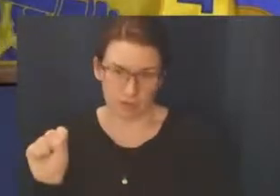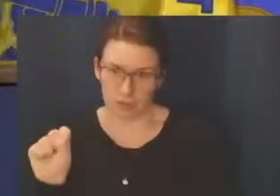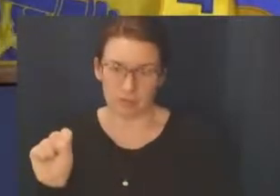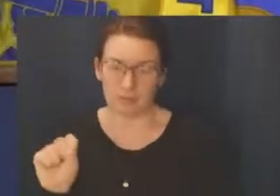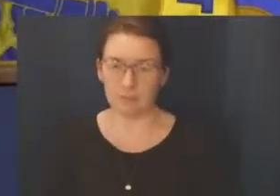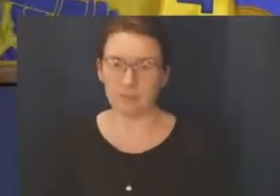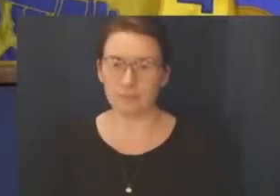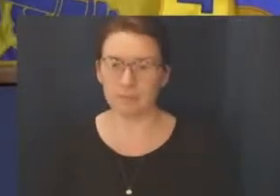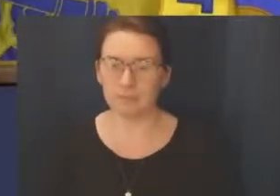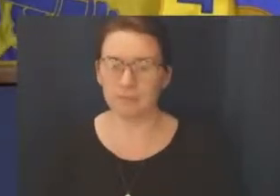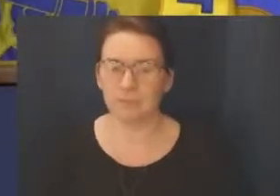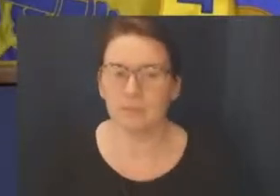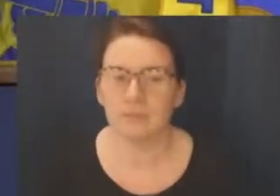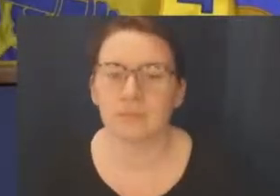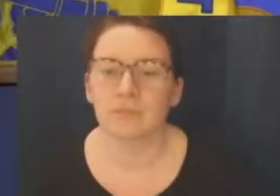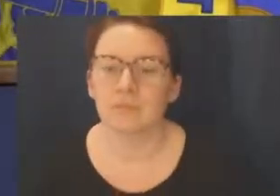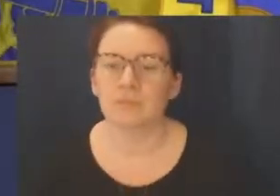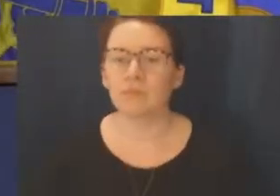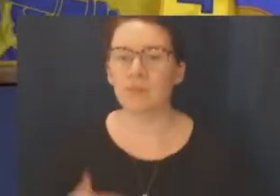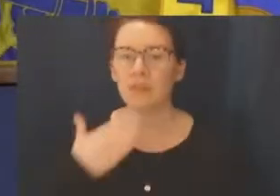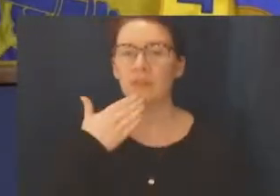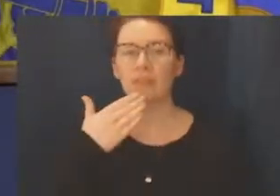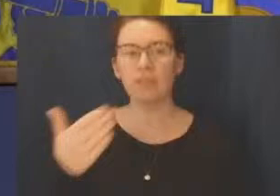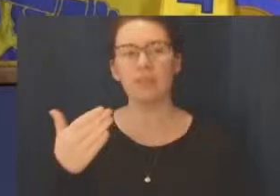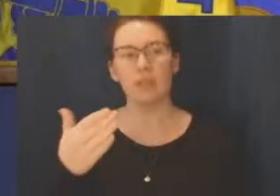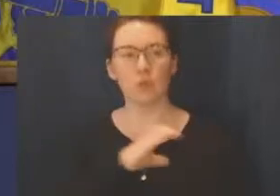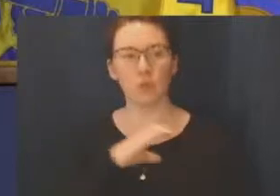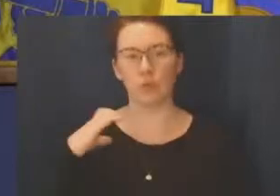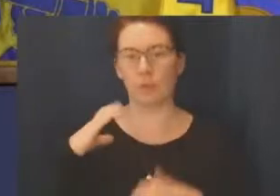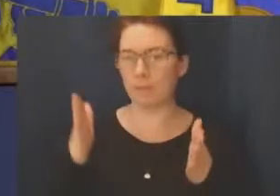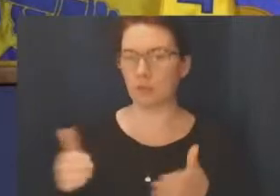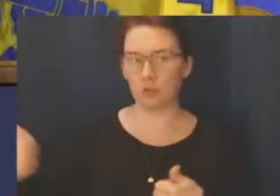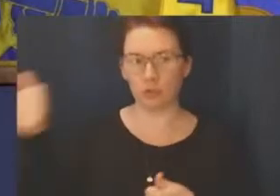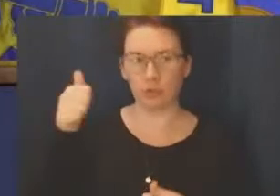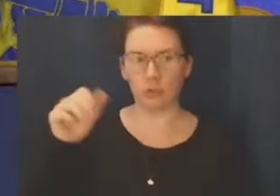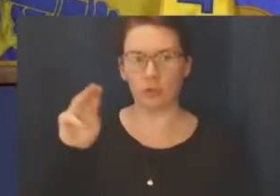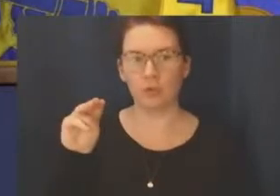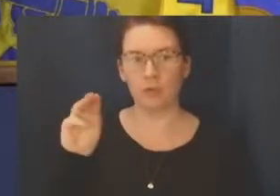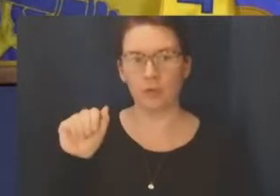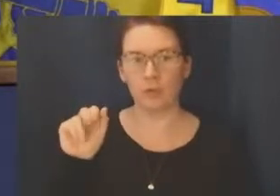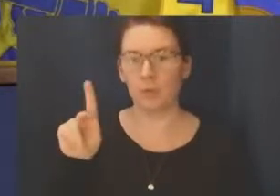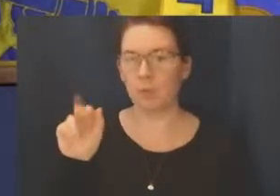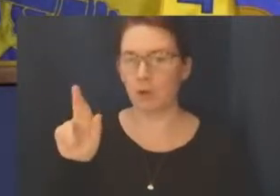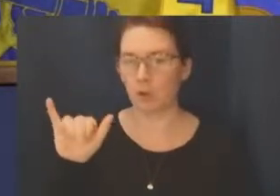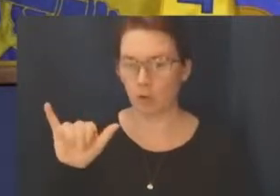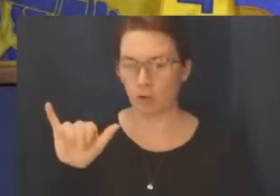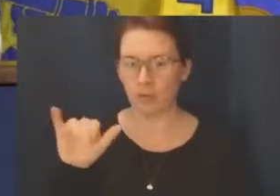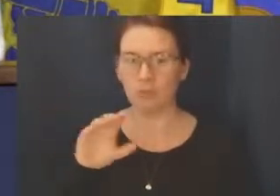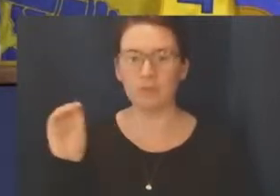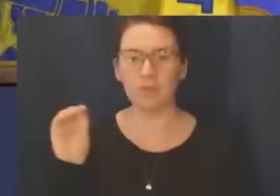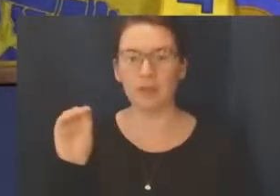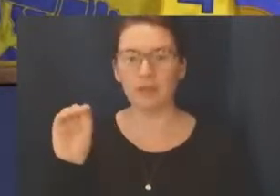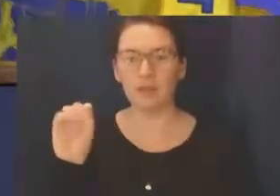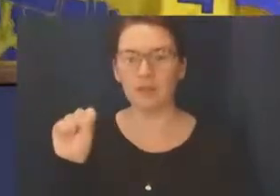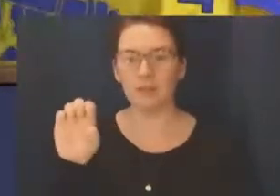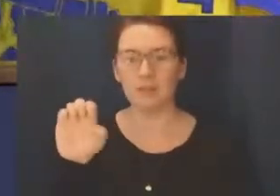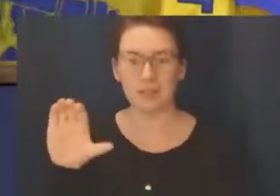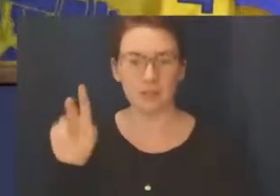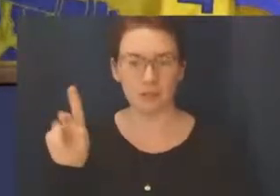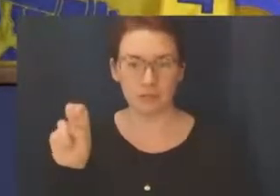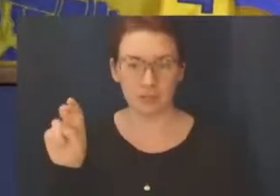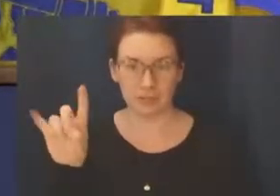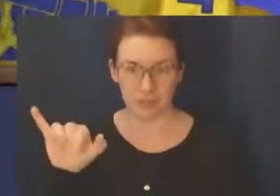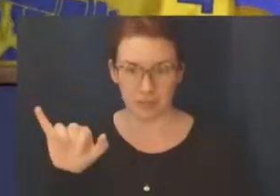Thank you, Commissioner Dr. Marty Makary. Thank you, Secretary Kennedy, and everyone here at HHS that has